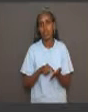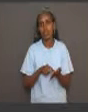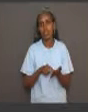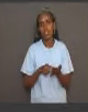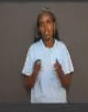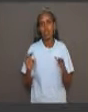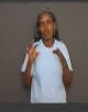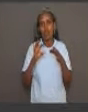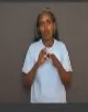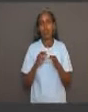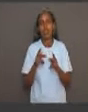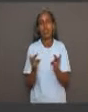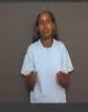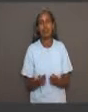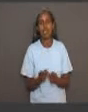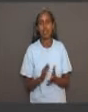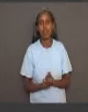in coordinate space.